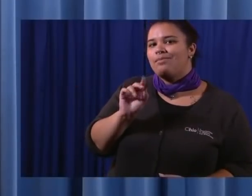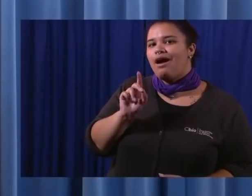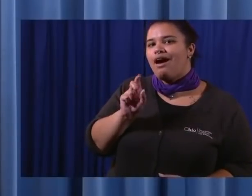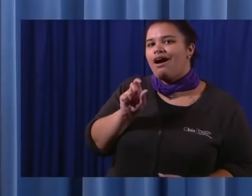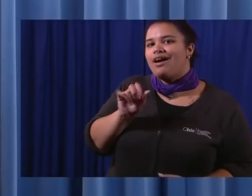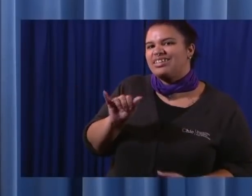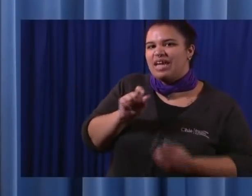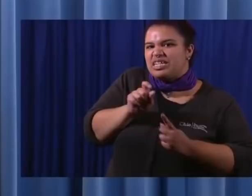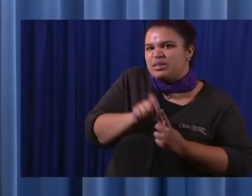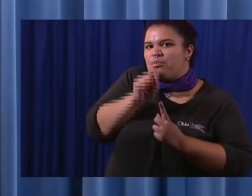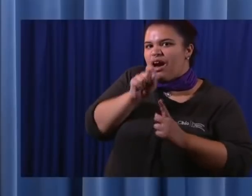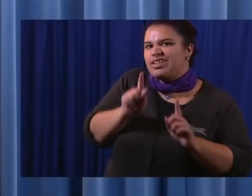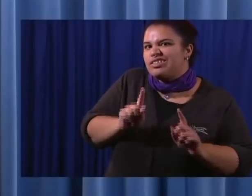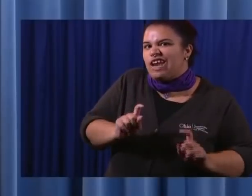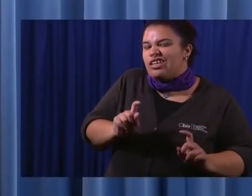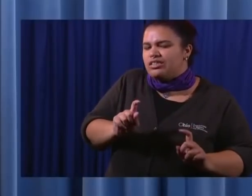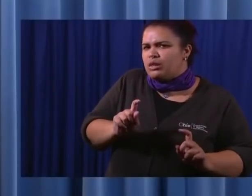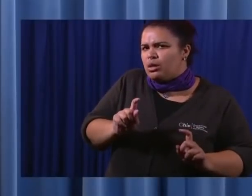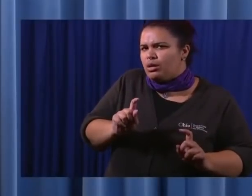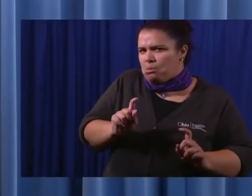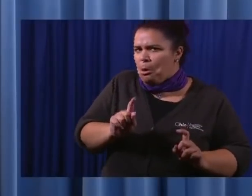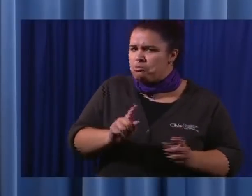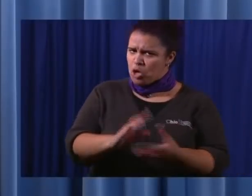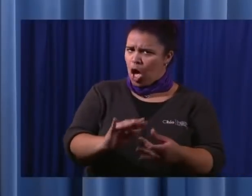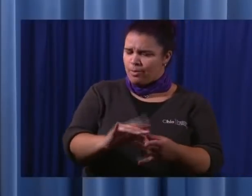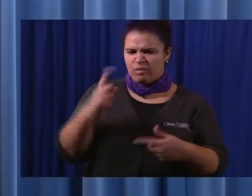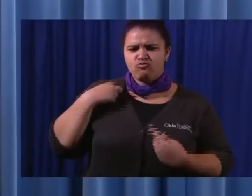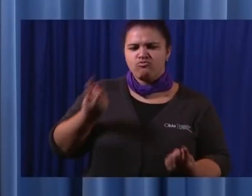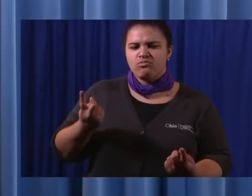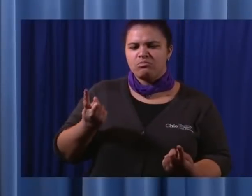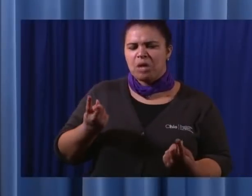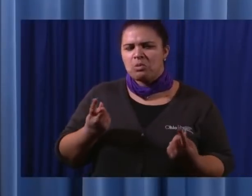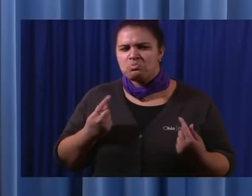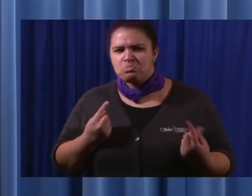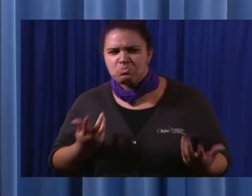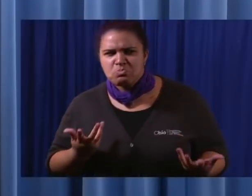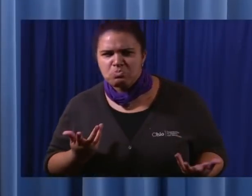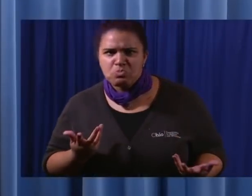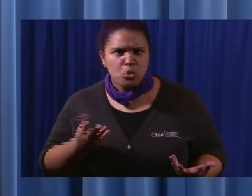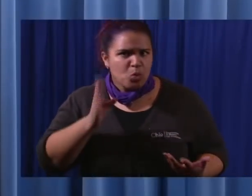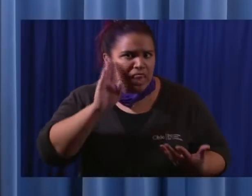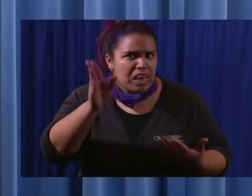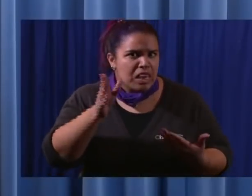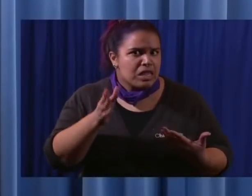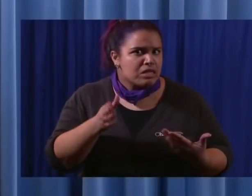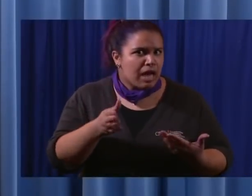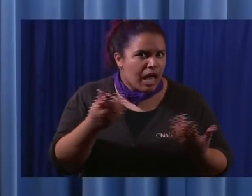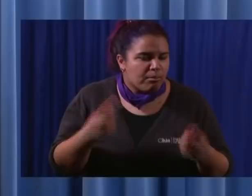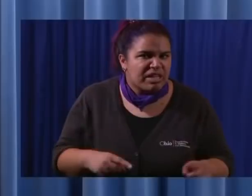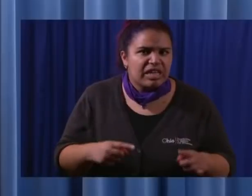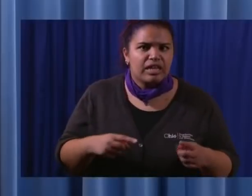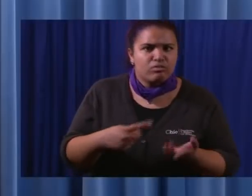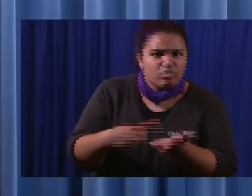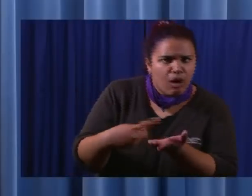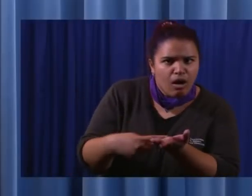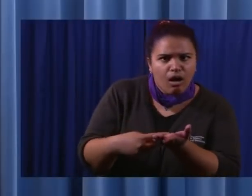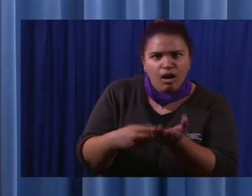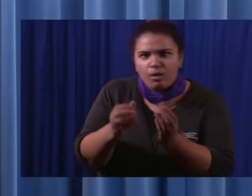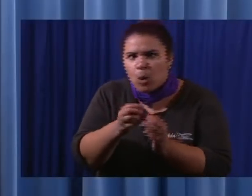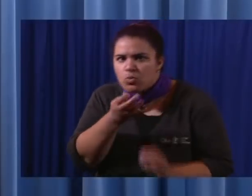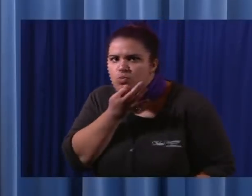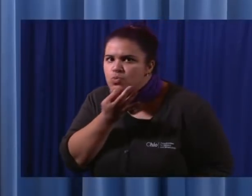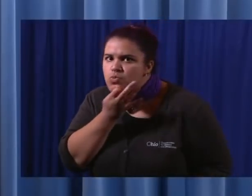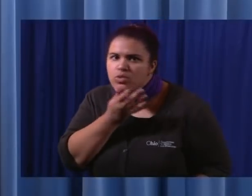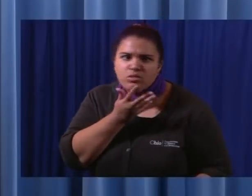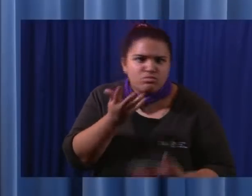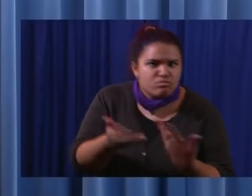at on that? Will there be any antibody testing still? There's going to be antibody